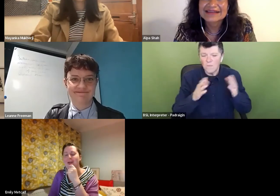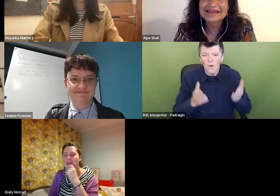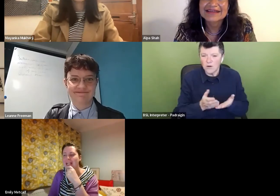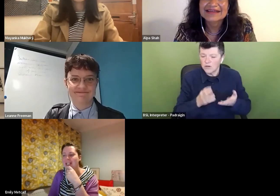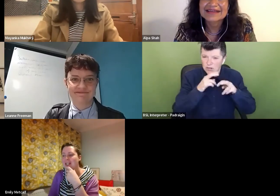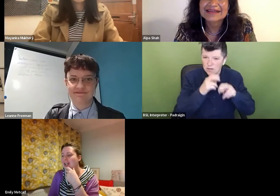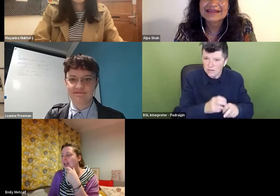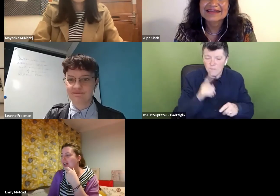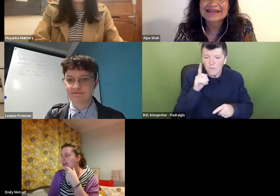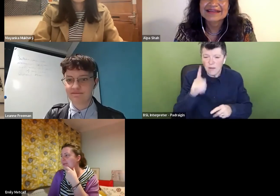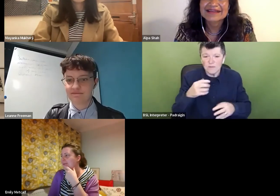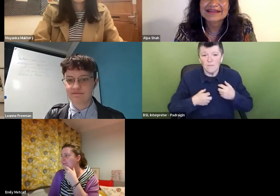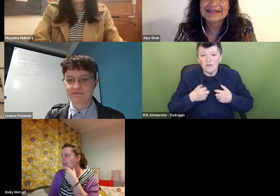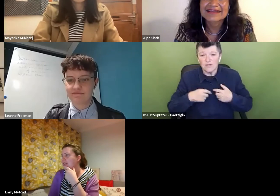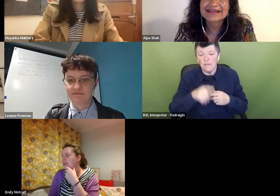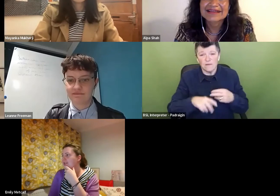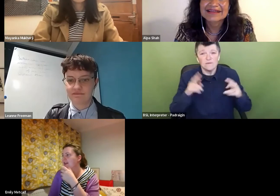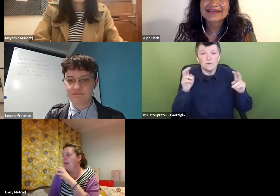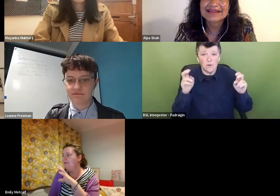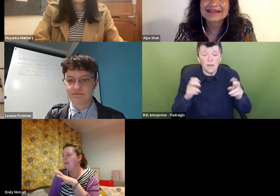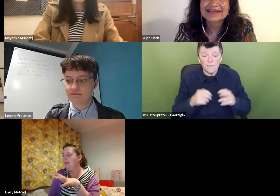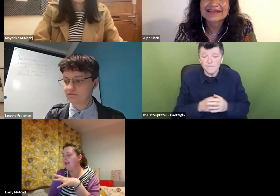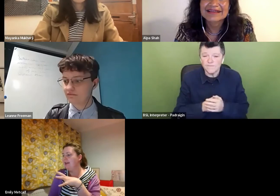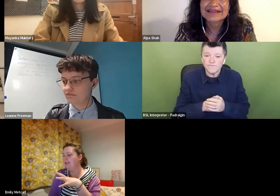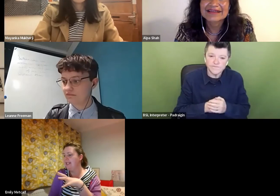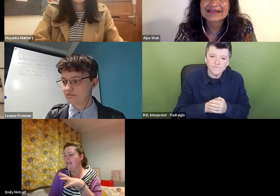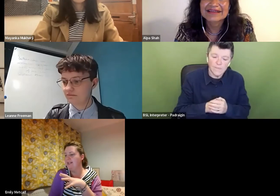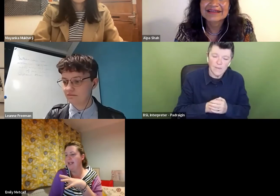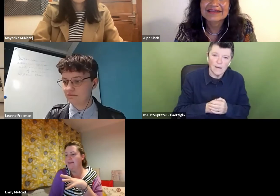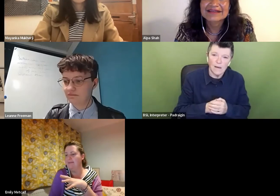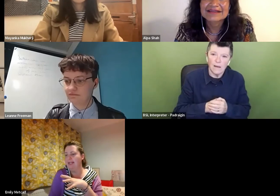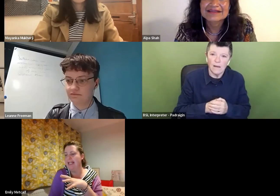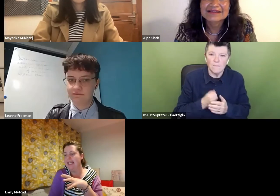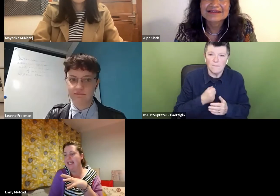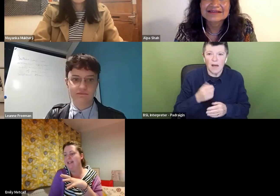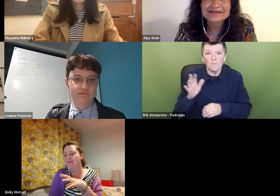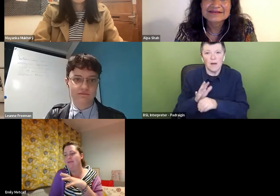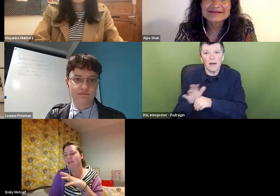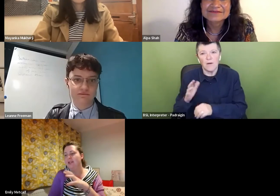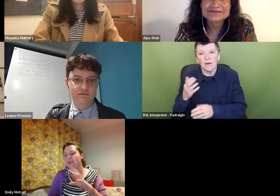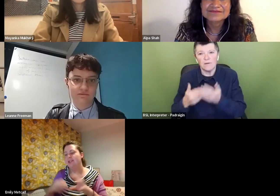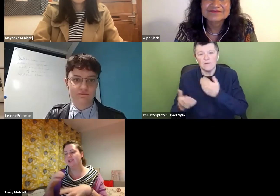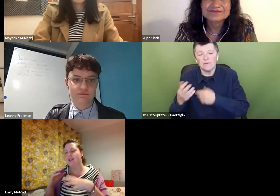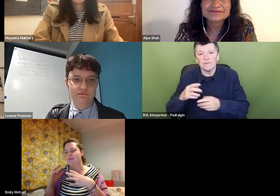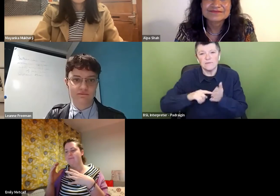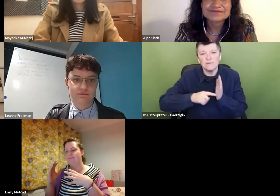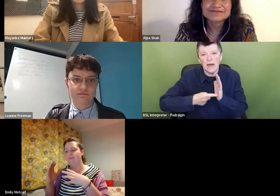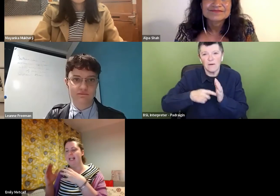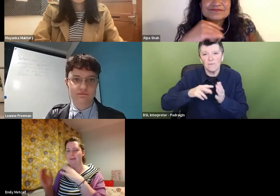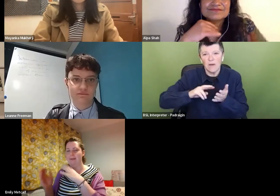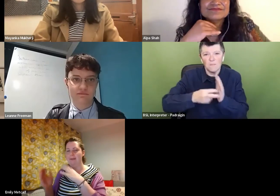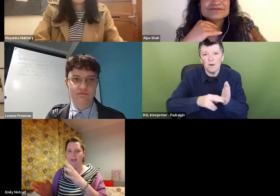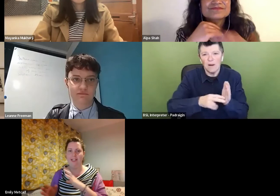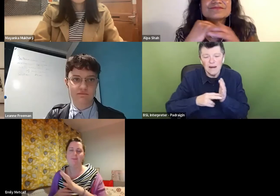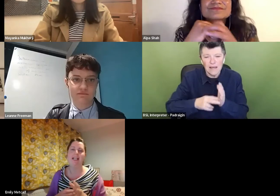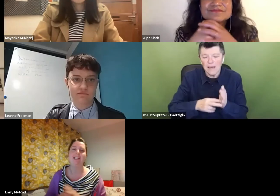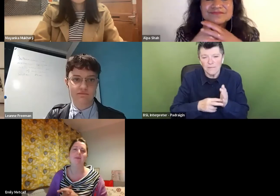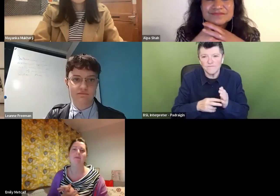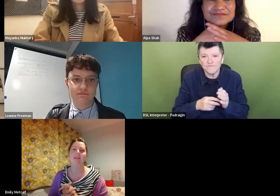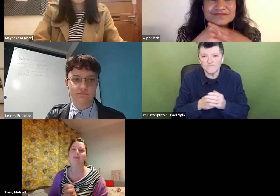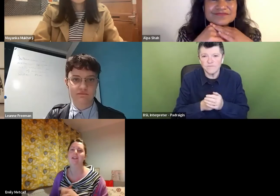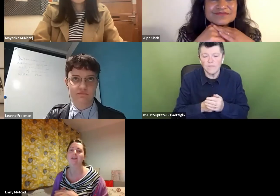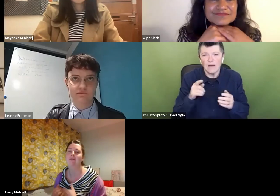interest in this topic. So I have a background in town planning, and so this element